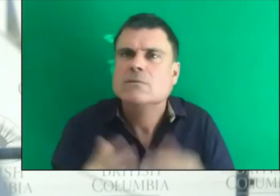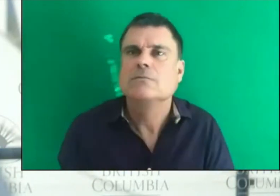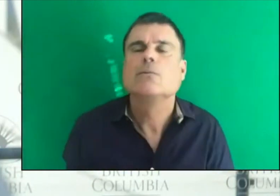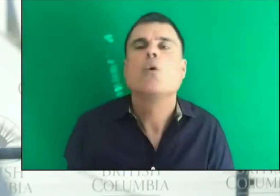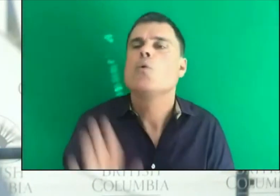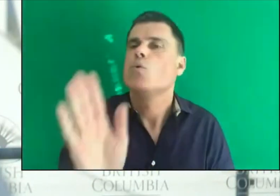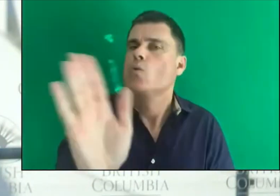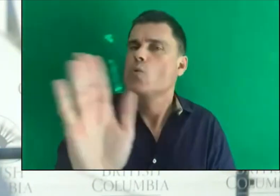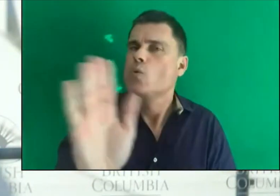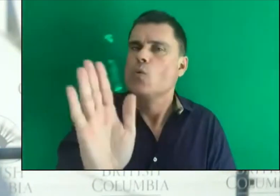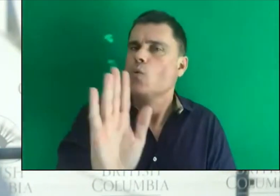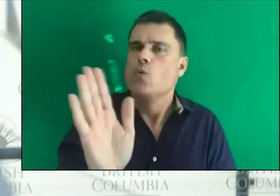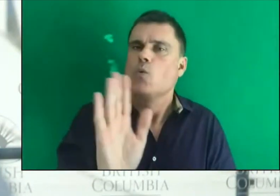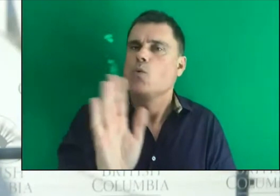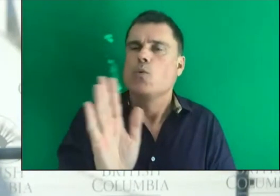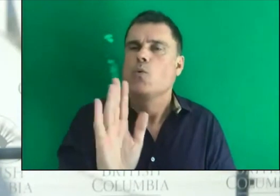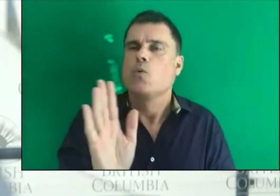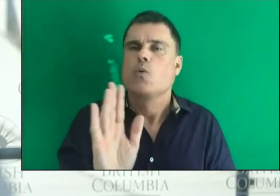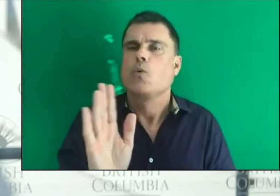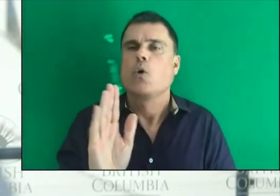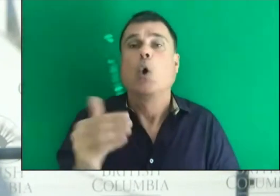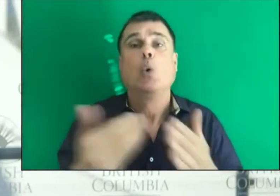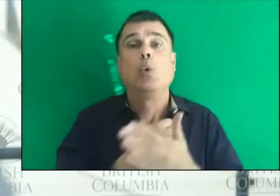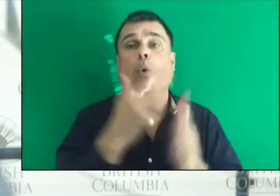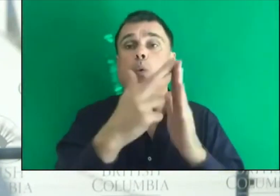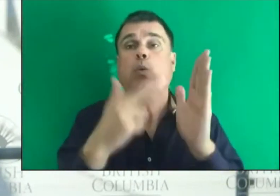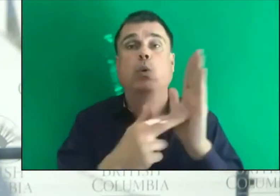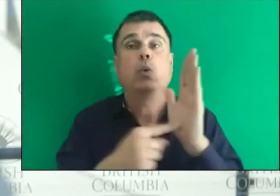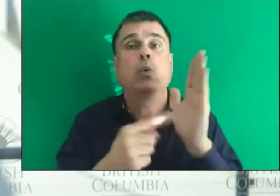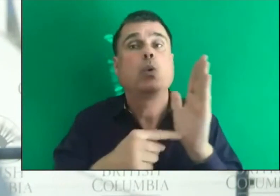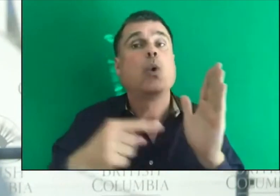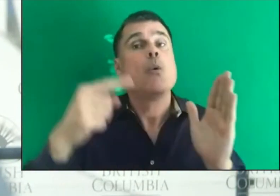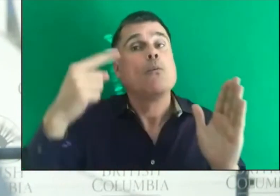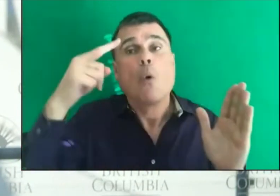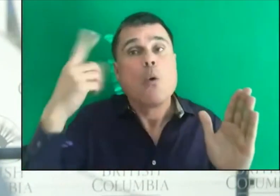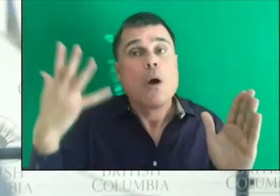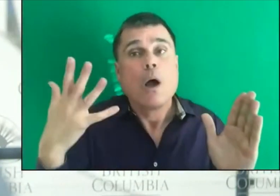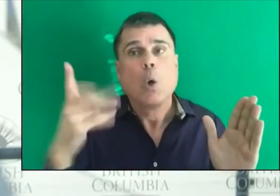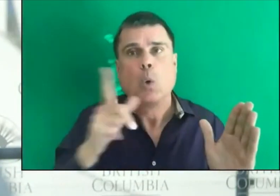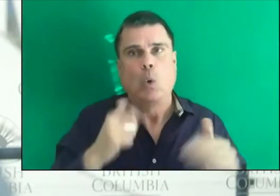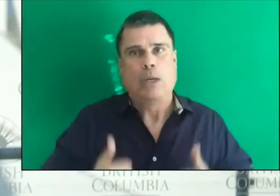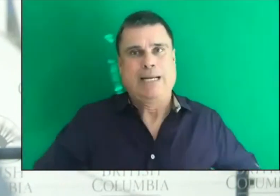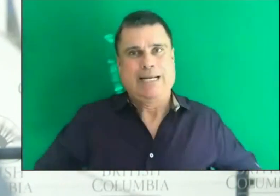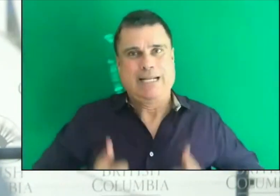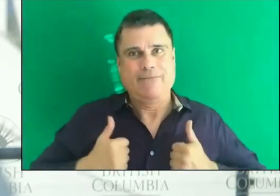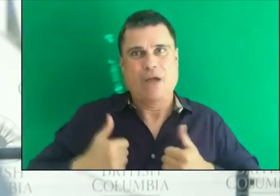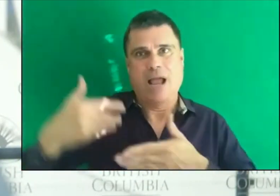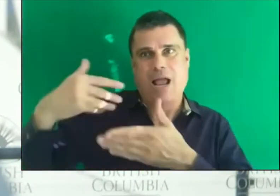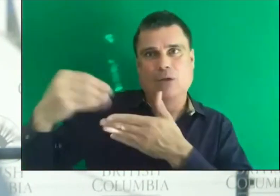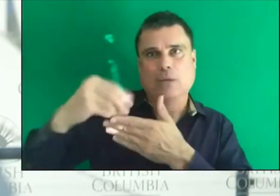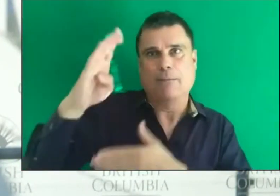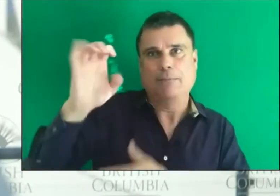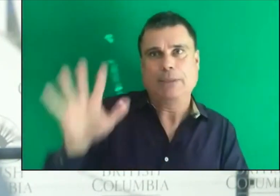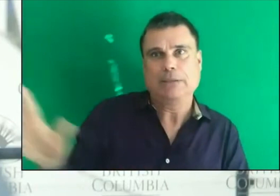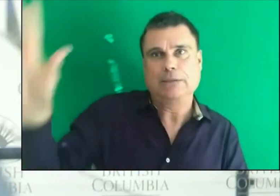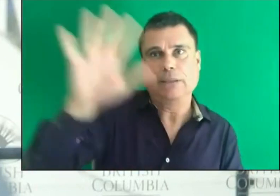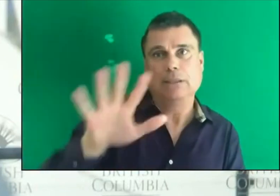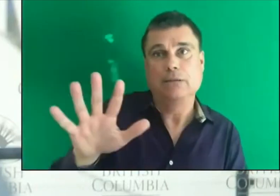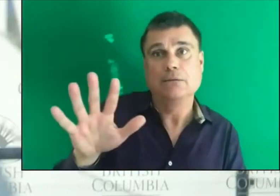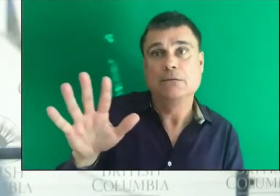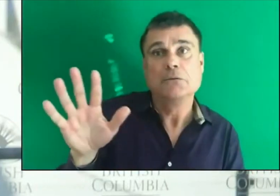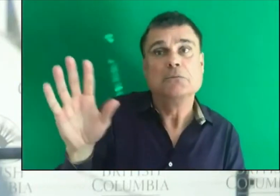BC Ferries or the federal government about imposing additional restrictions at ferries, asking people if they are